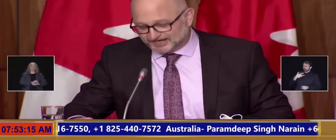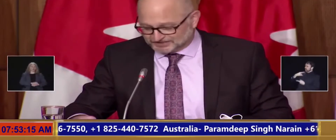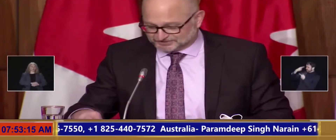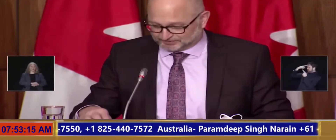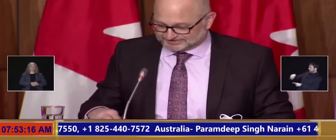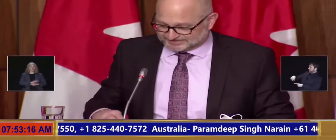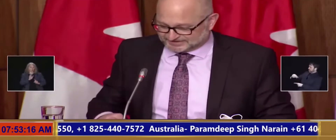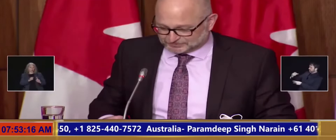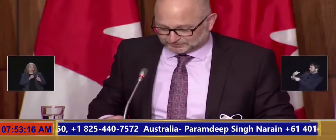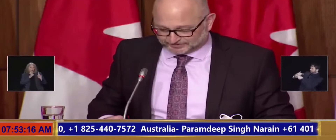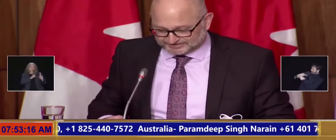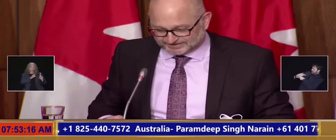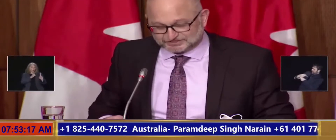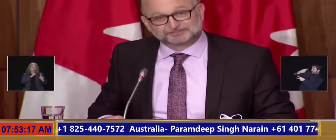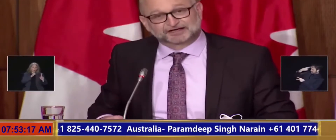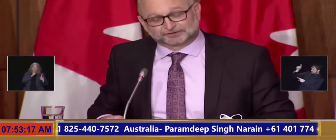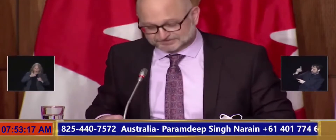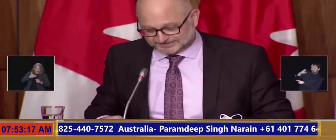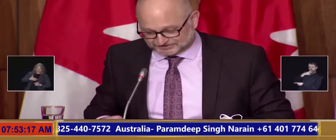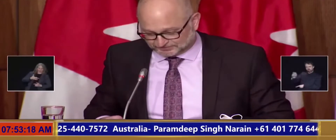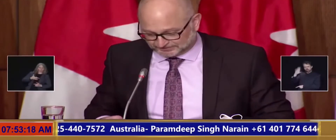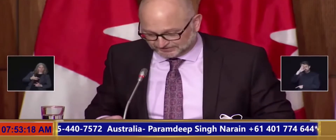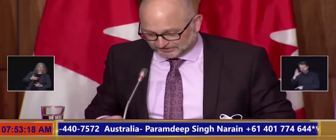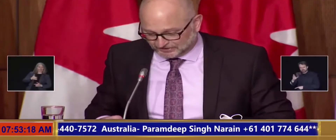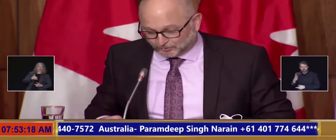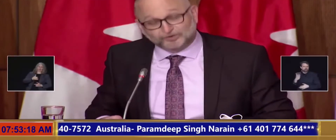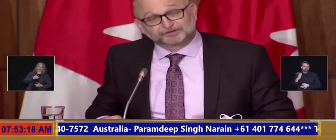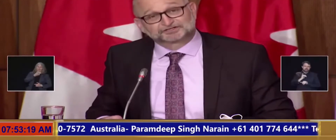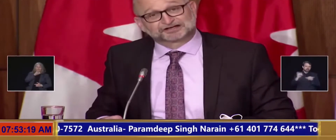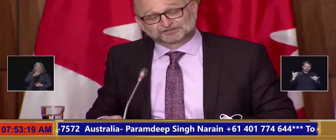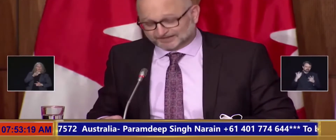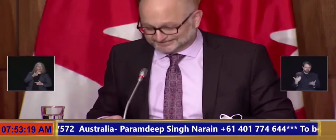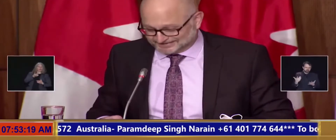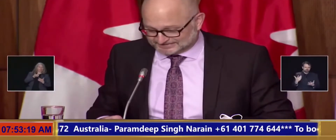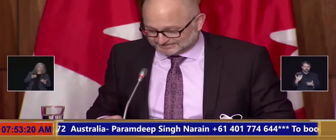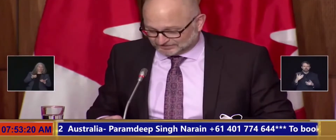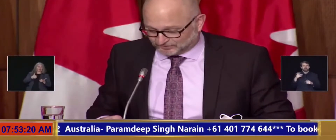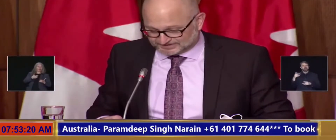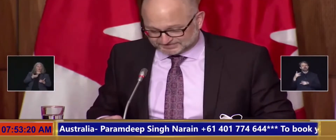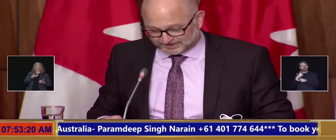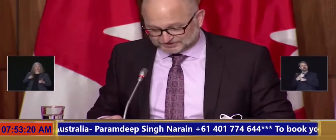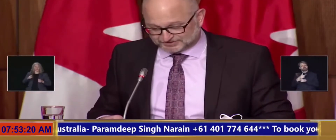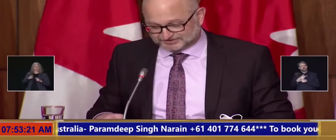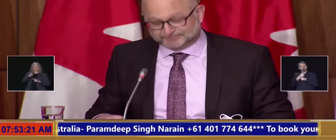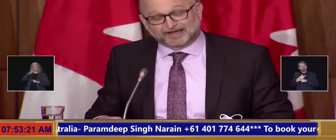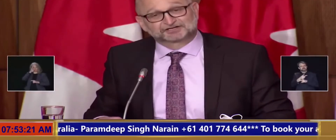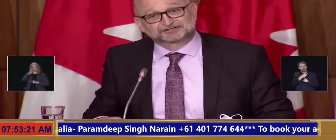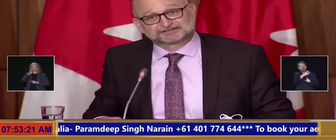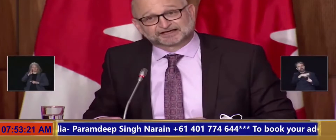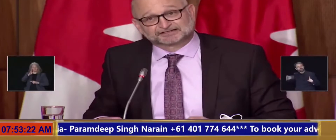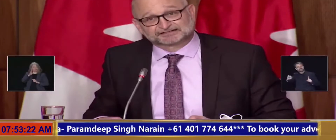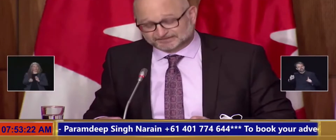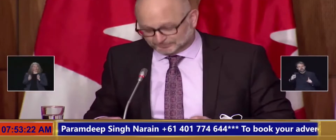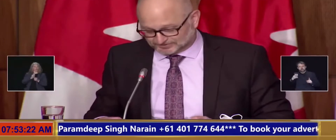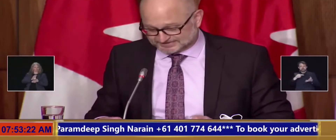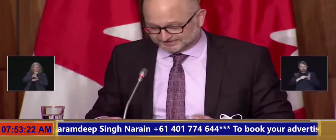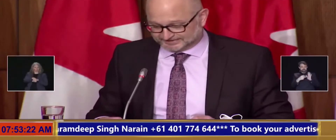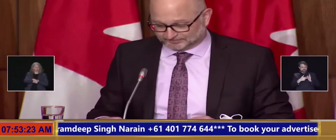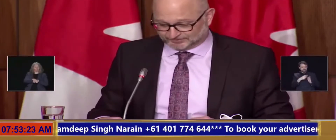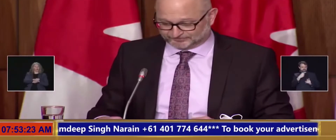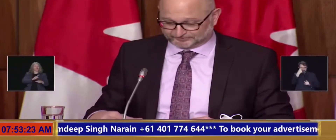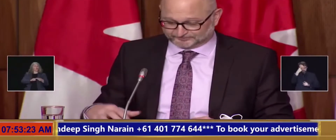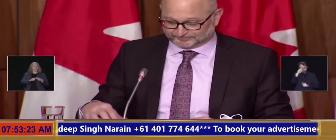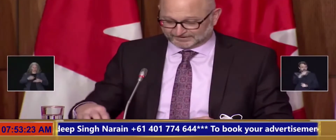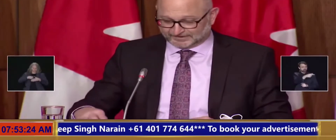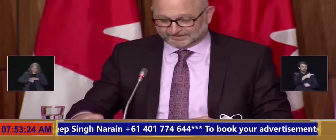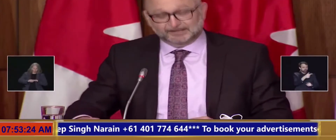is to change a person's sexual orientation to heterosexual, or their gender identity or expression to match the sex they were assigned